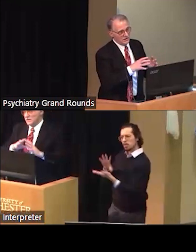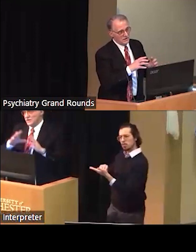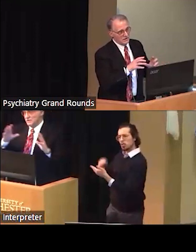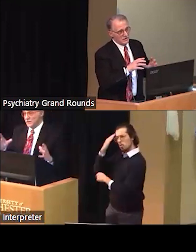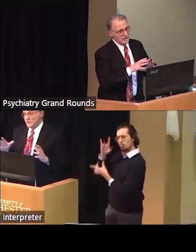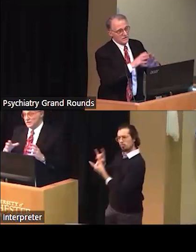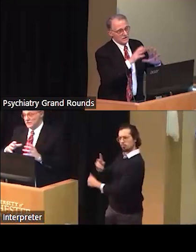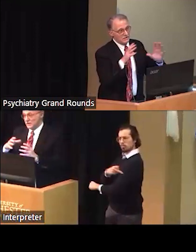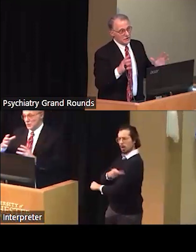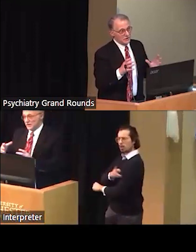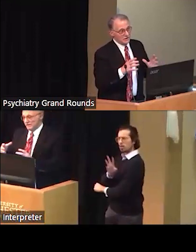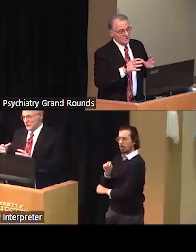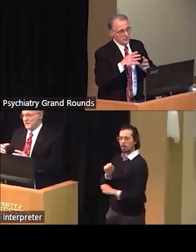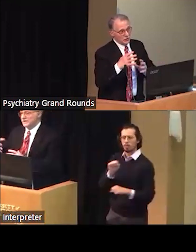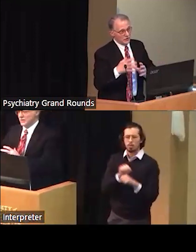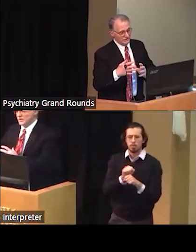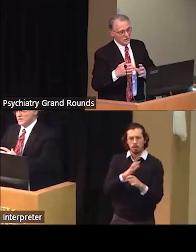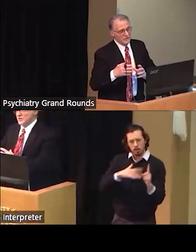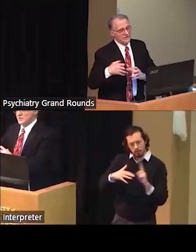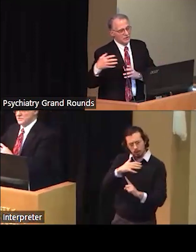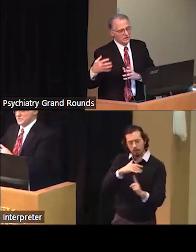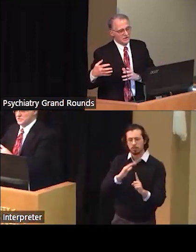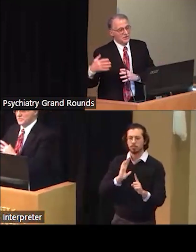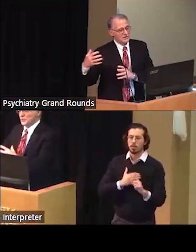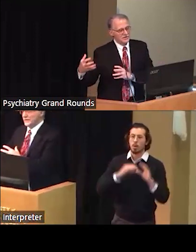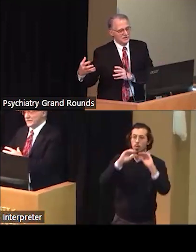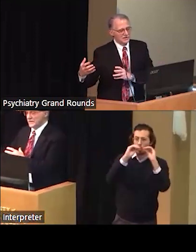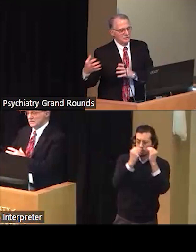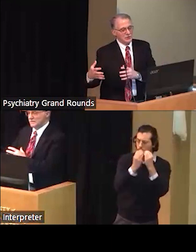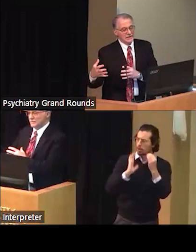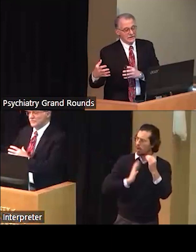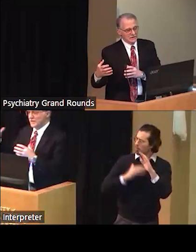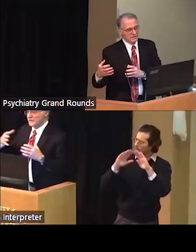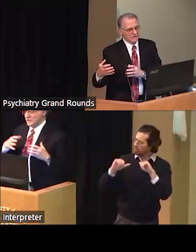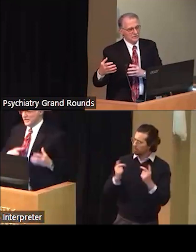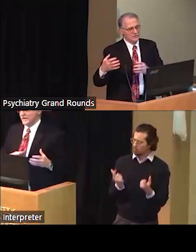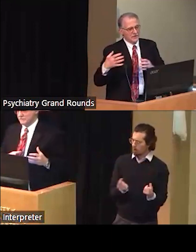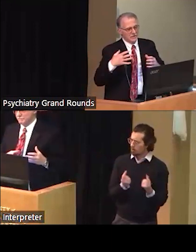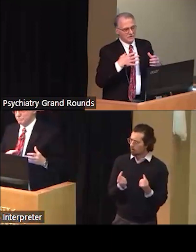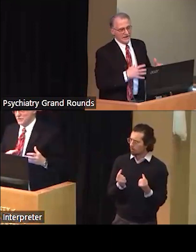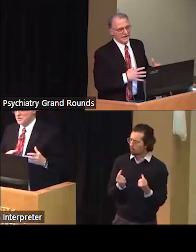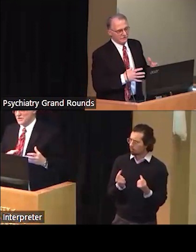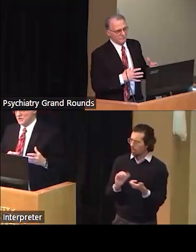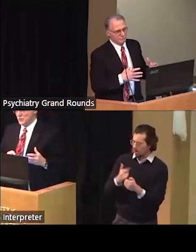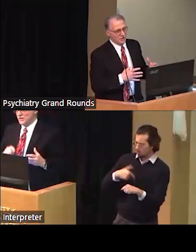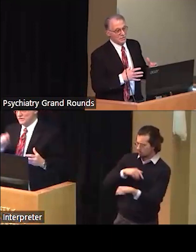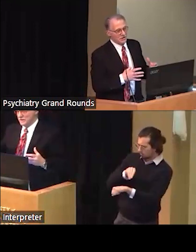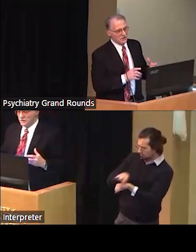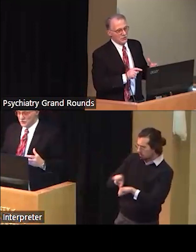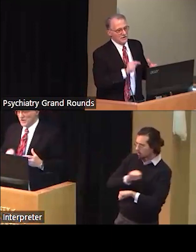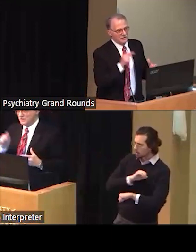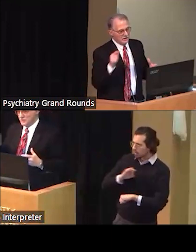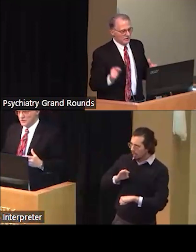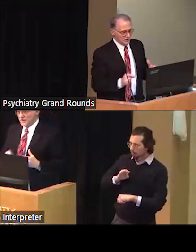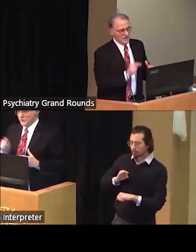but what is the environment, the work environment, the organization, the system doing to staff,